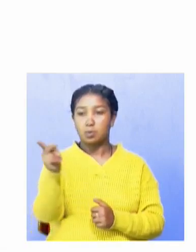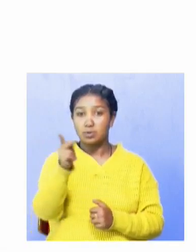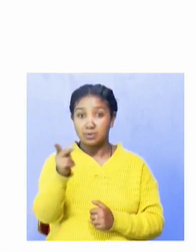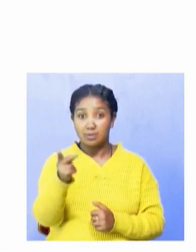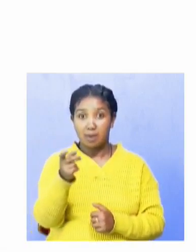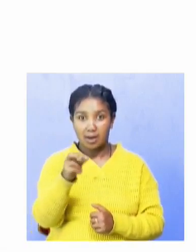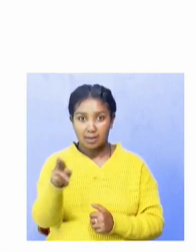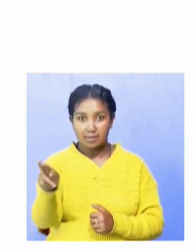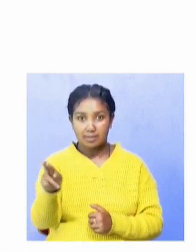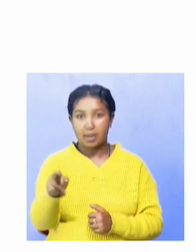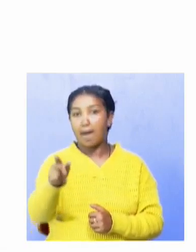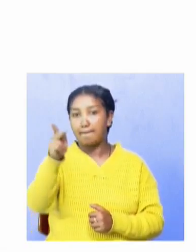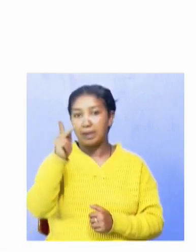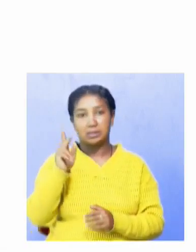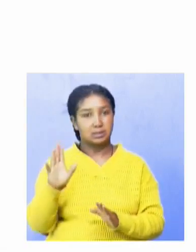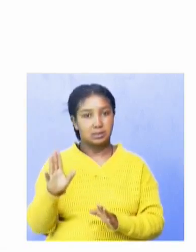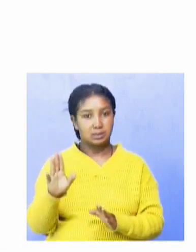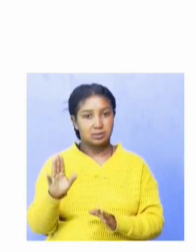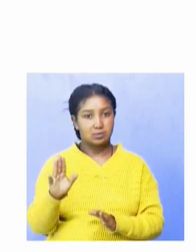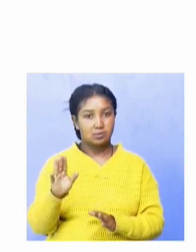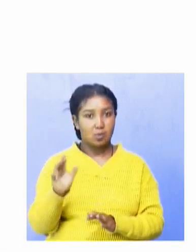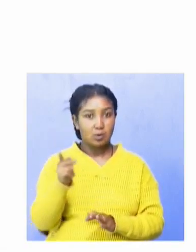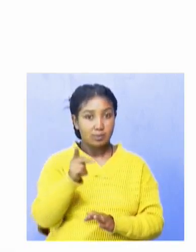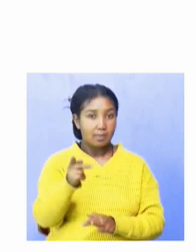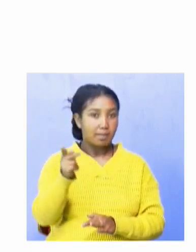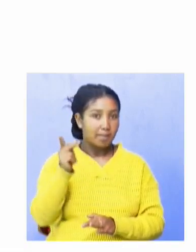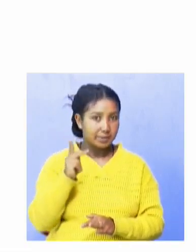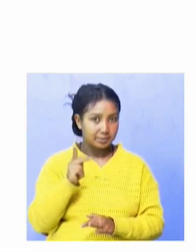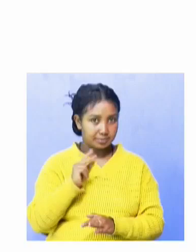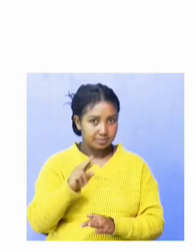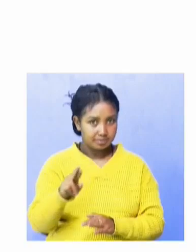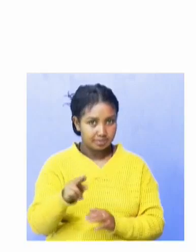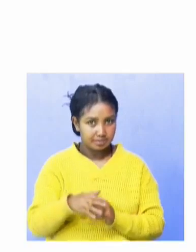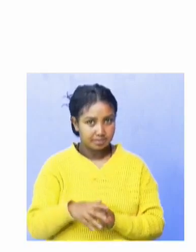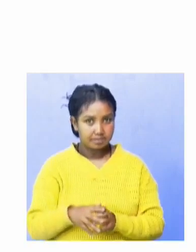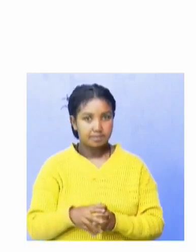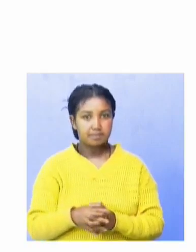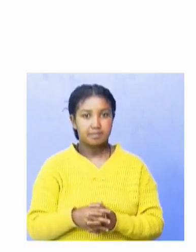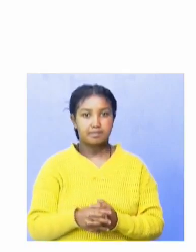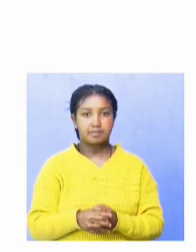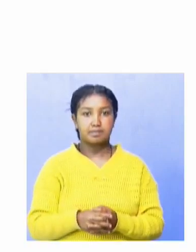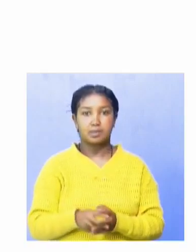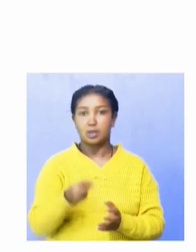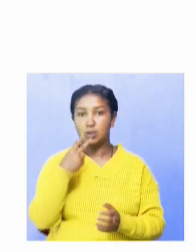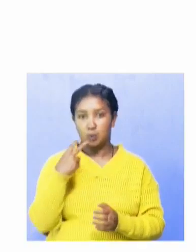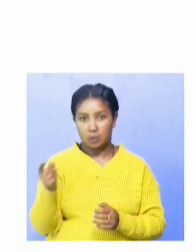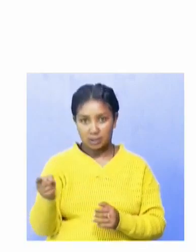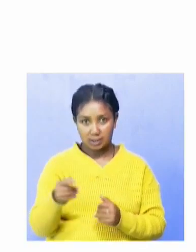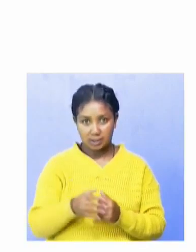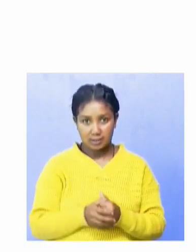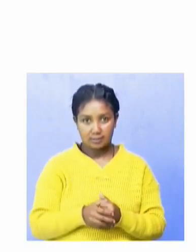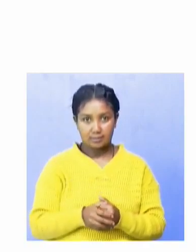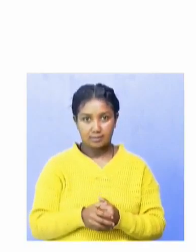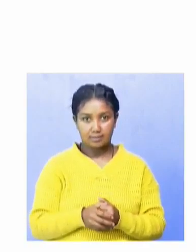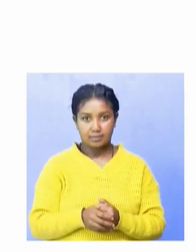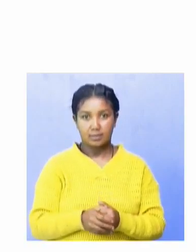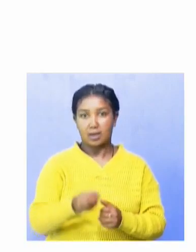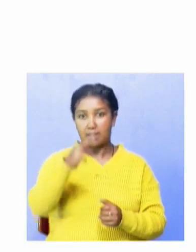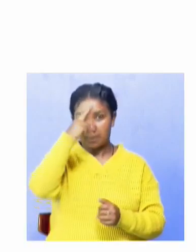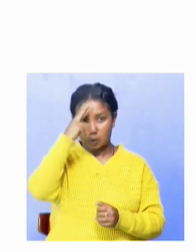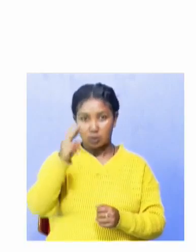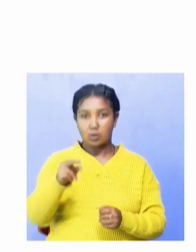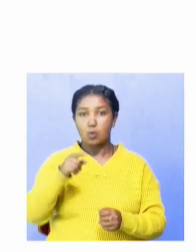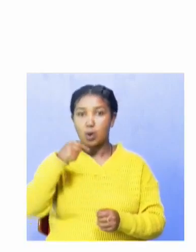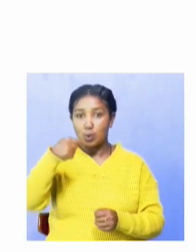are past tense. Past tense. Look, because when